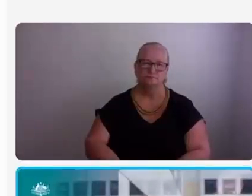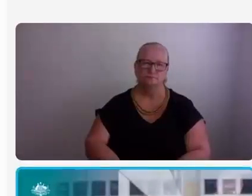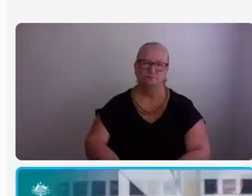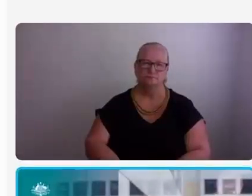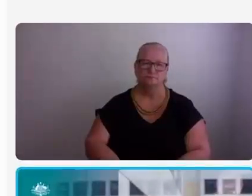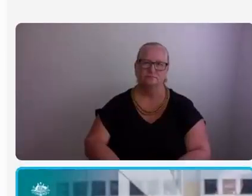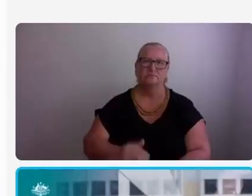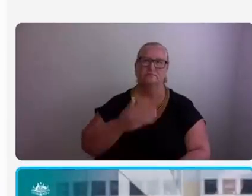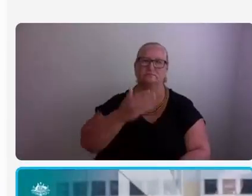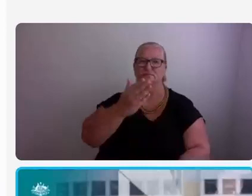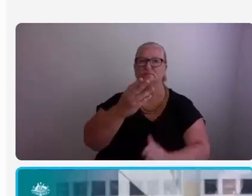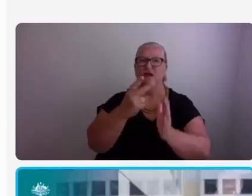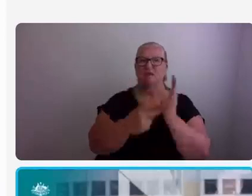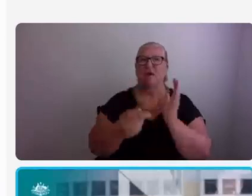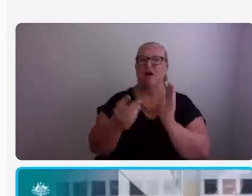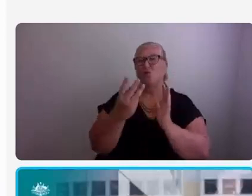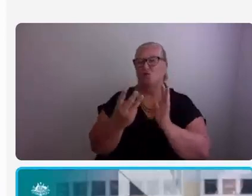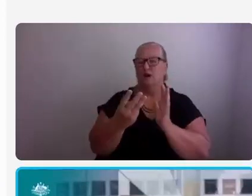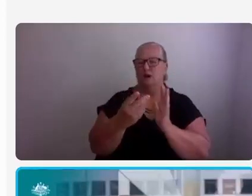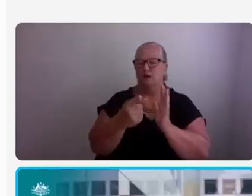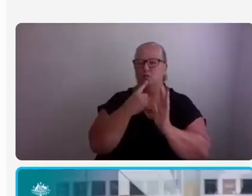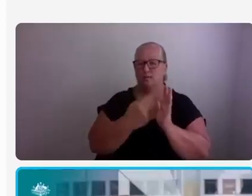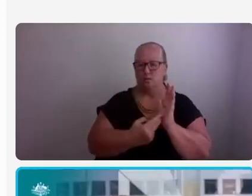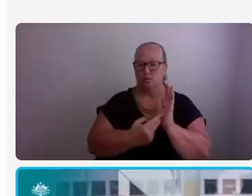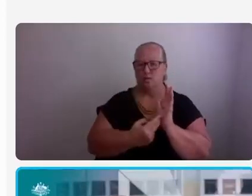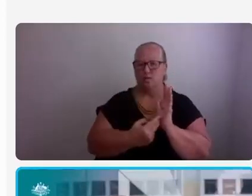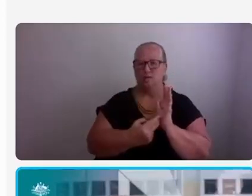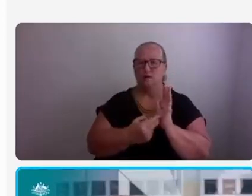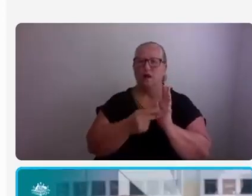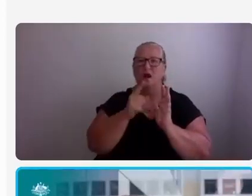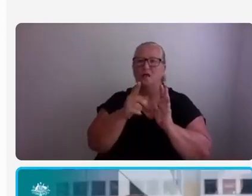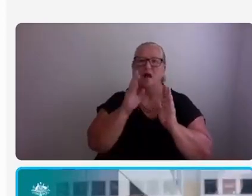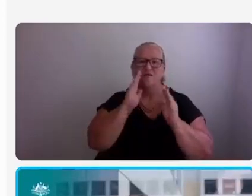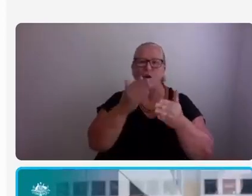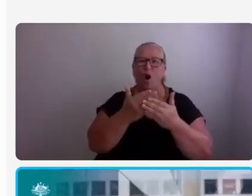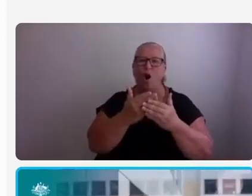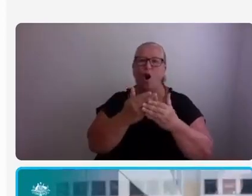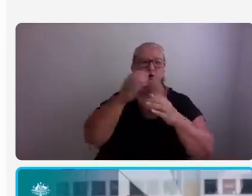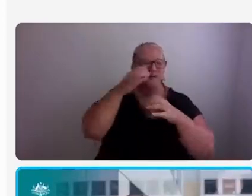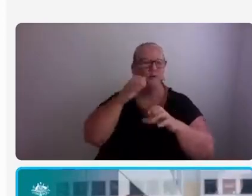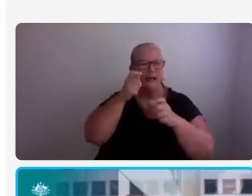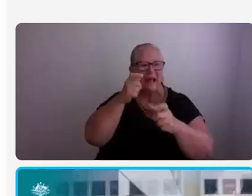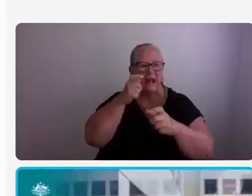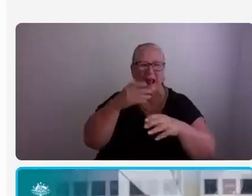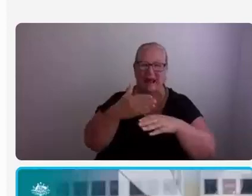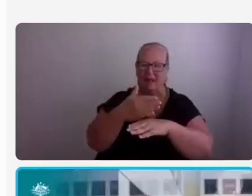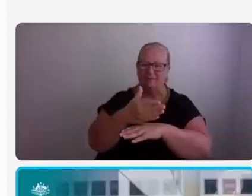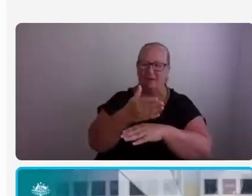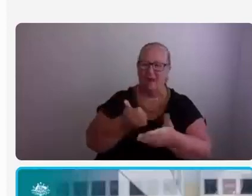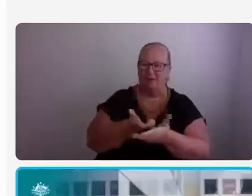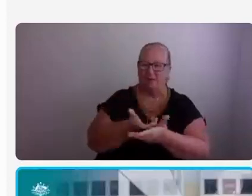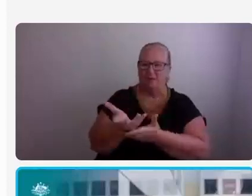Part 3 of the quarterly financial report is concerned with the residential care labour costs and hours.